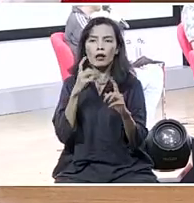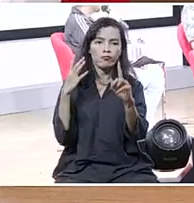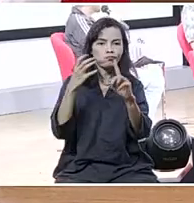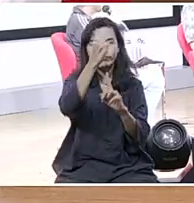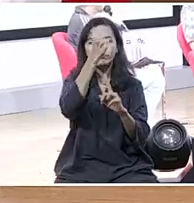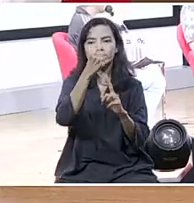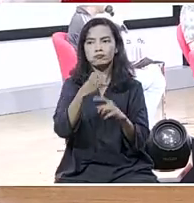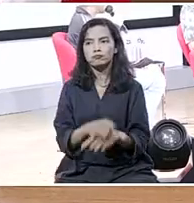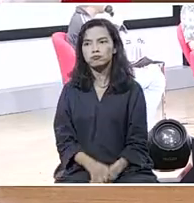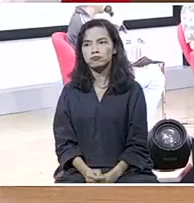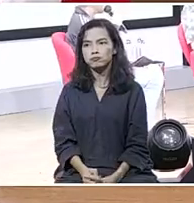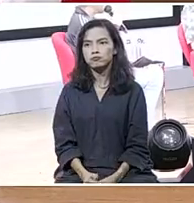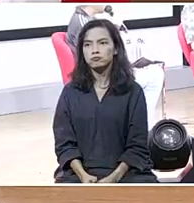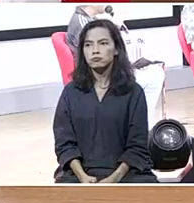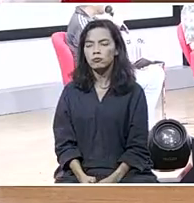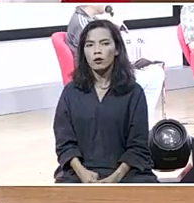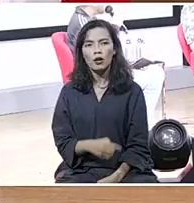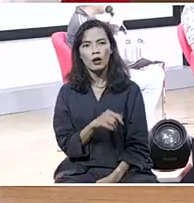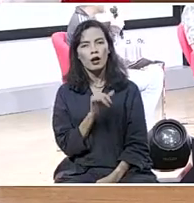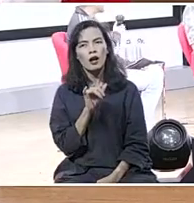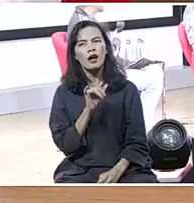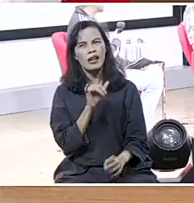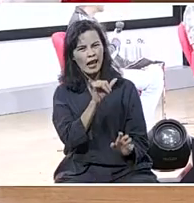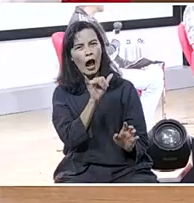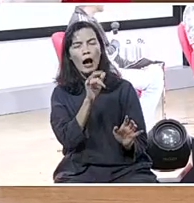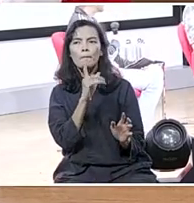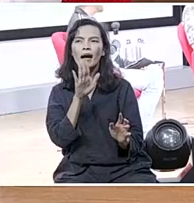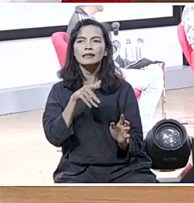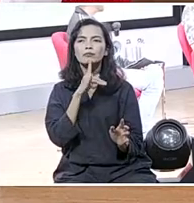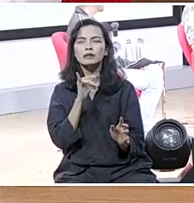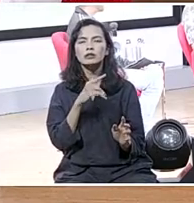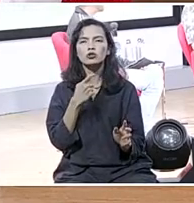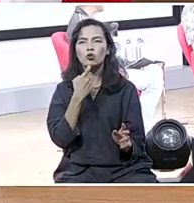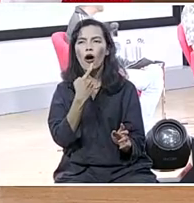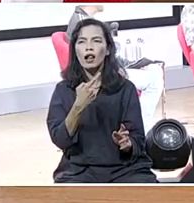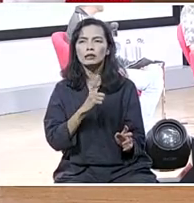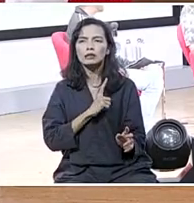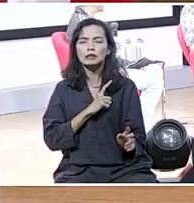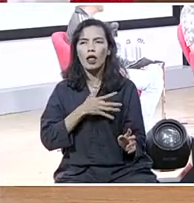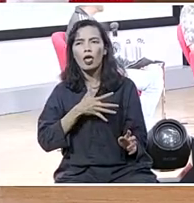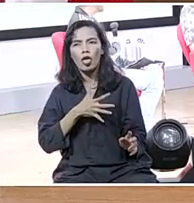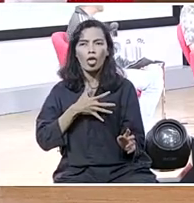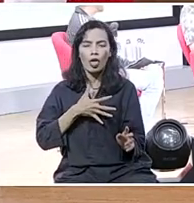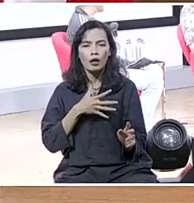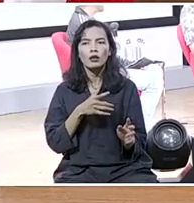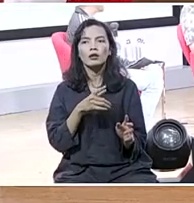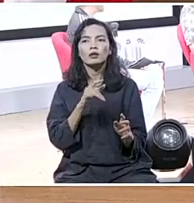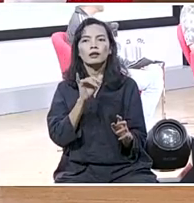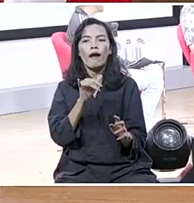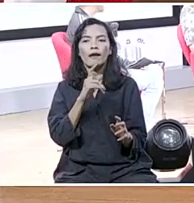As far as overcoming self-doubt, I think the first thing to understand is that self-doubt is